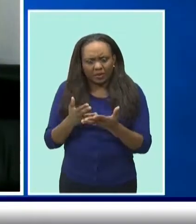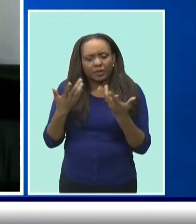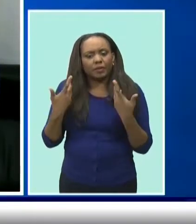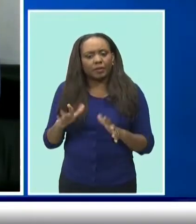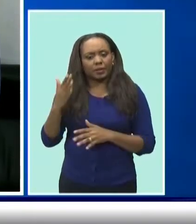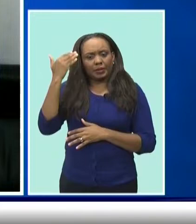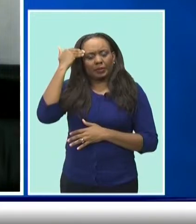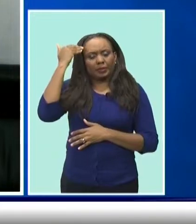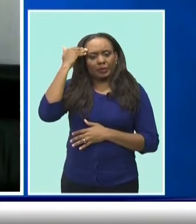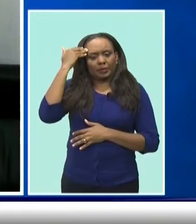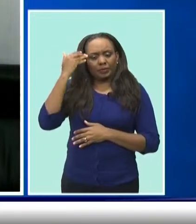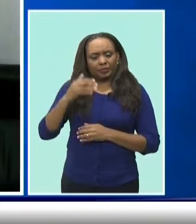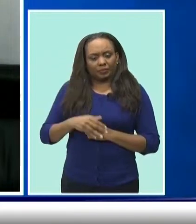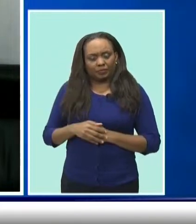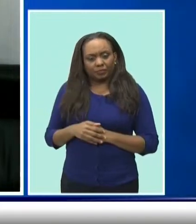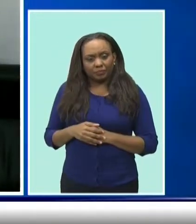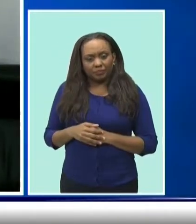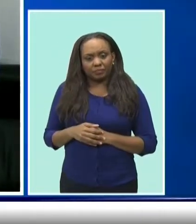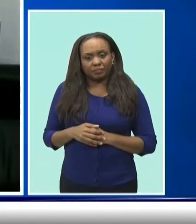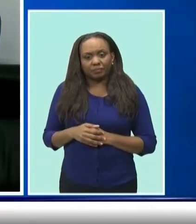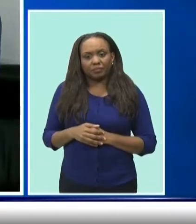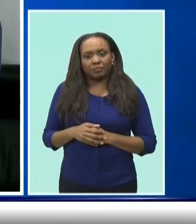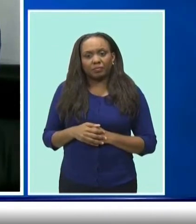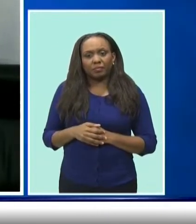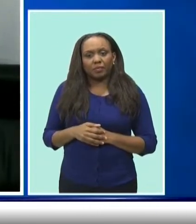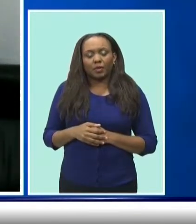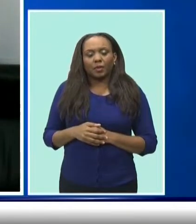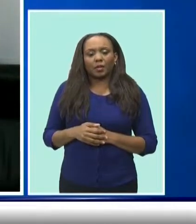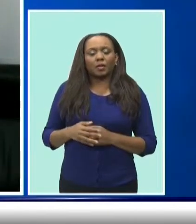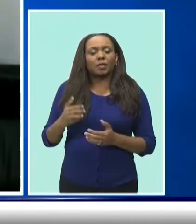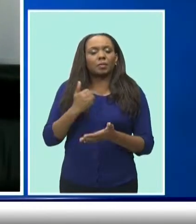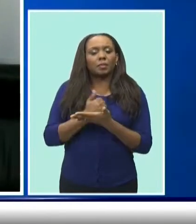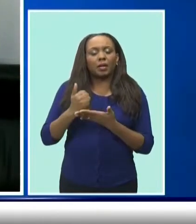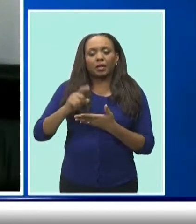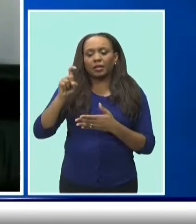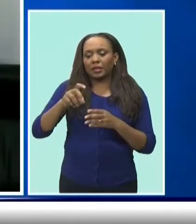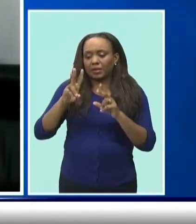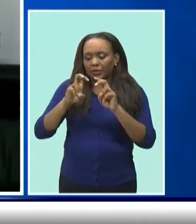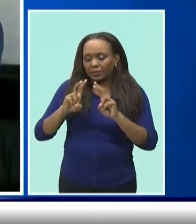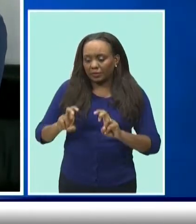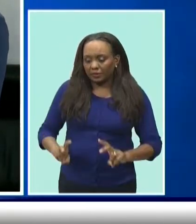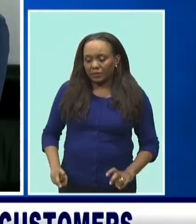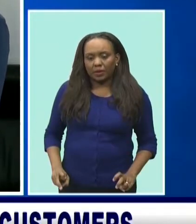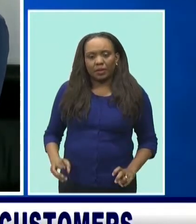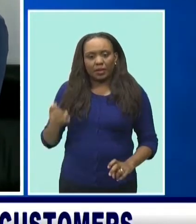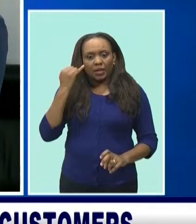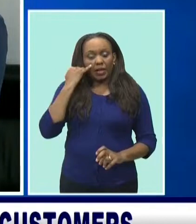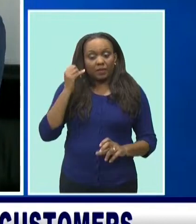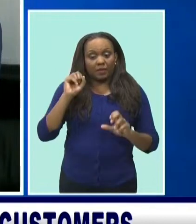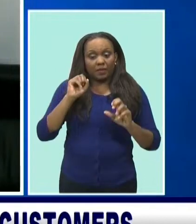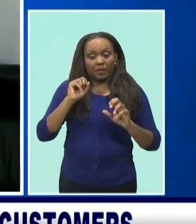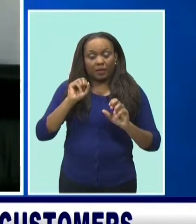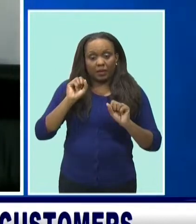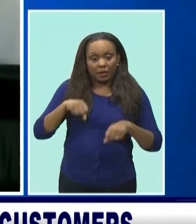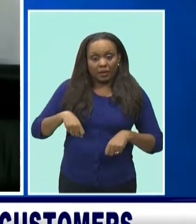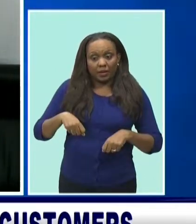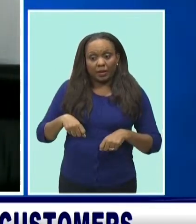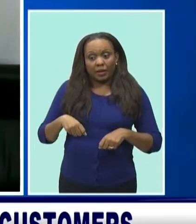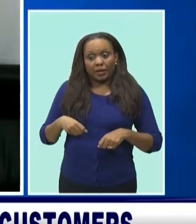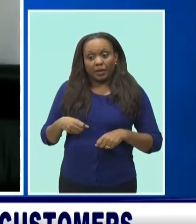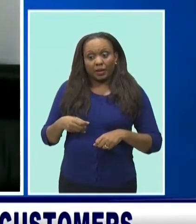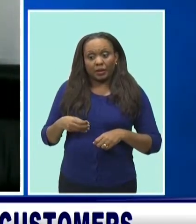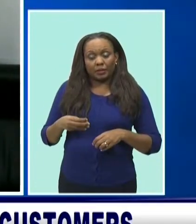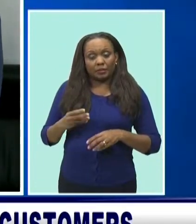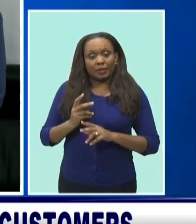allow banks to assess credit before extending loans. It outlines the obligation of banks to clearly and